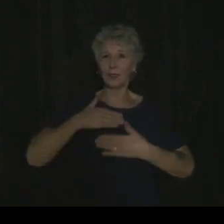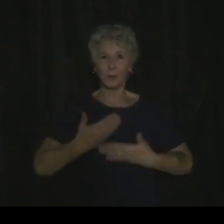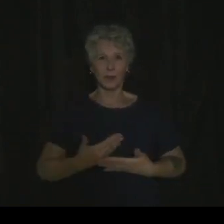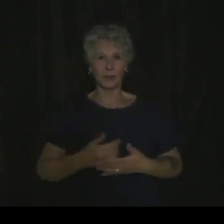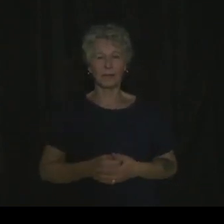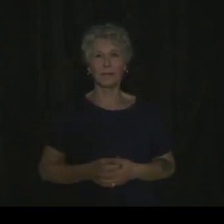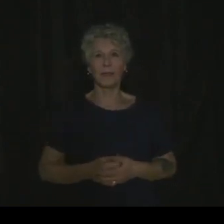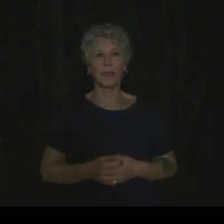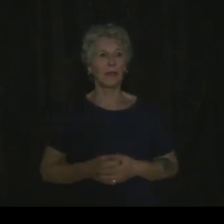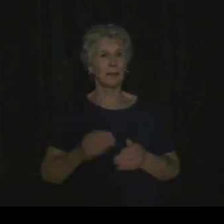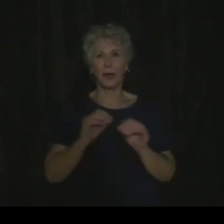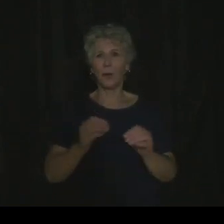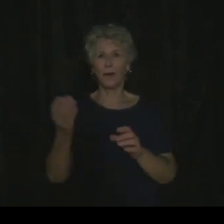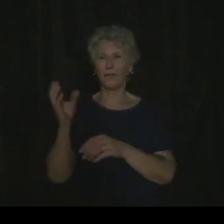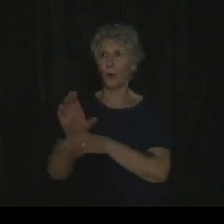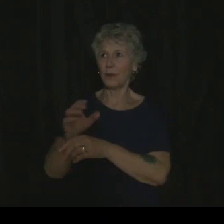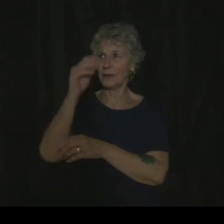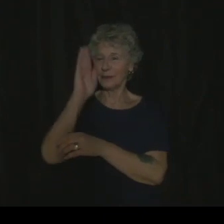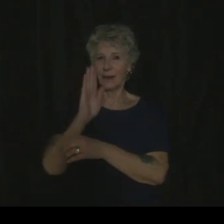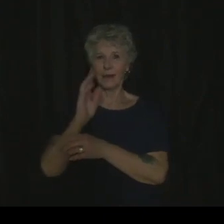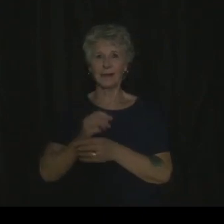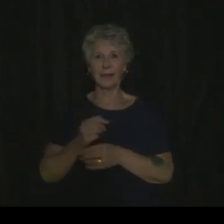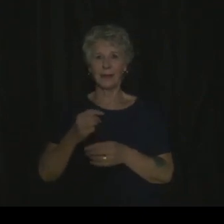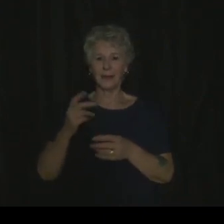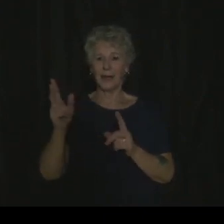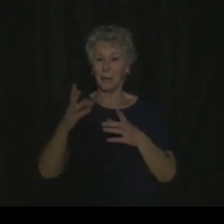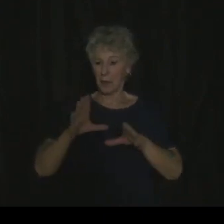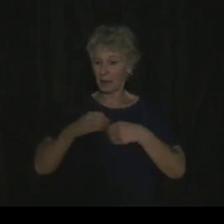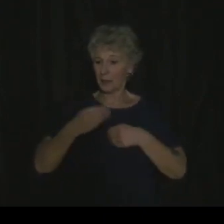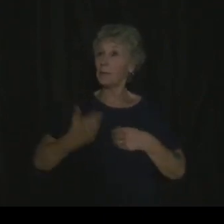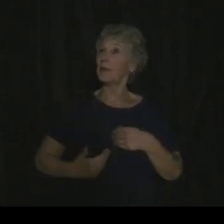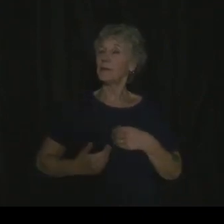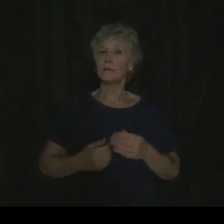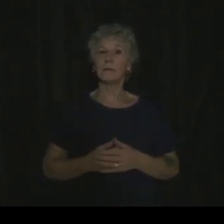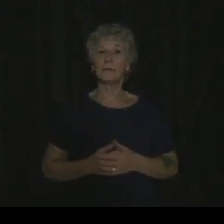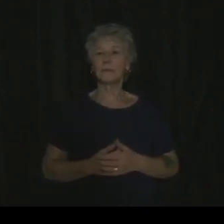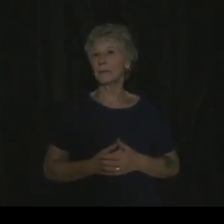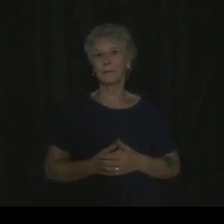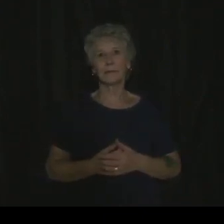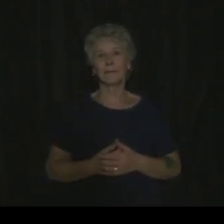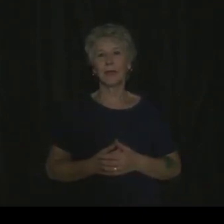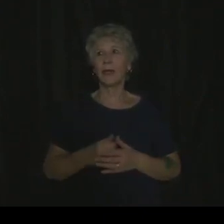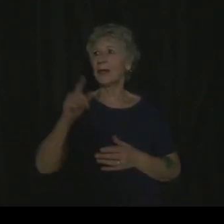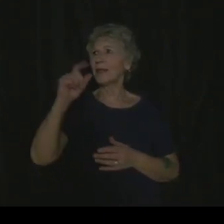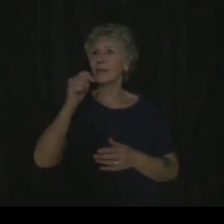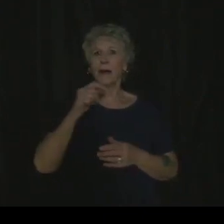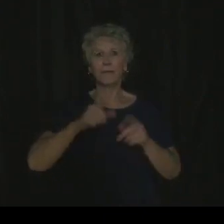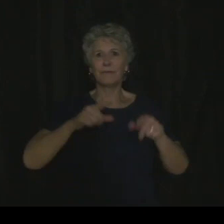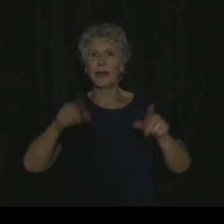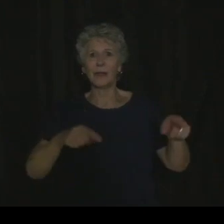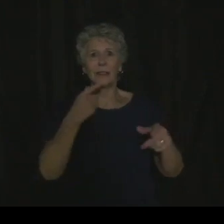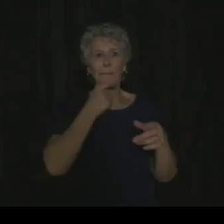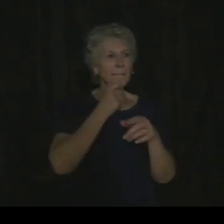coerces him to accept them. At the same time, God's choice is not arbitrary. He's not up there going,